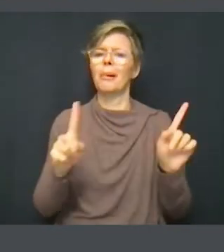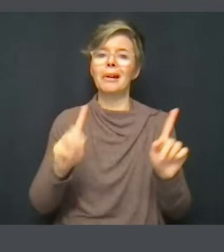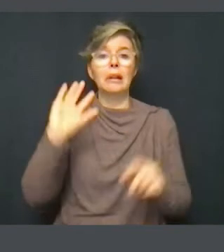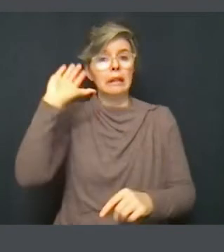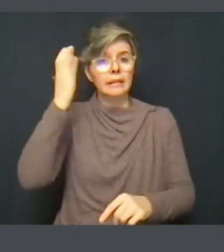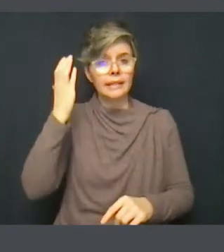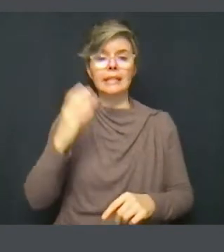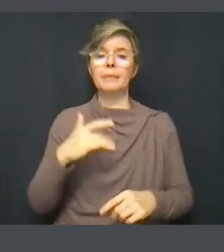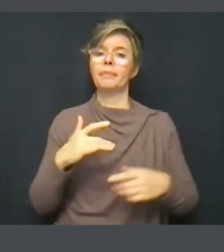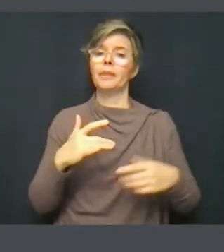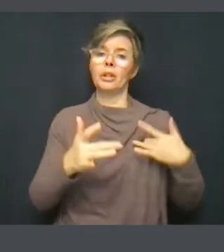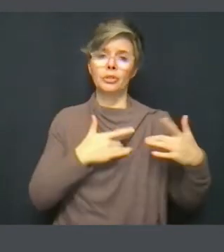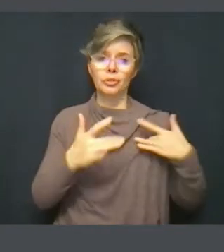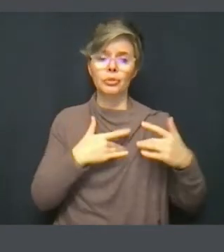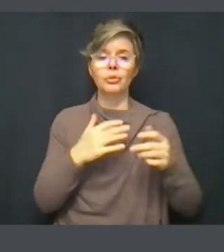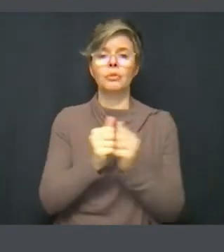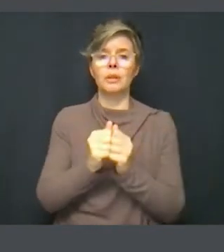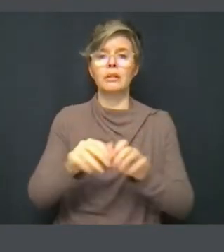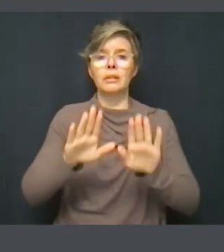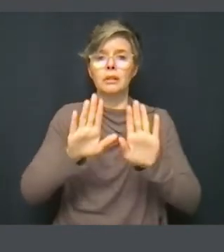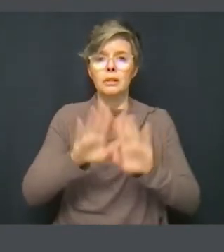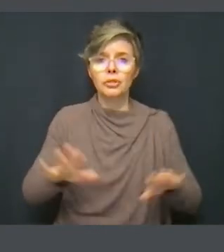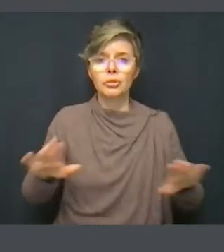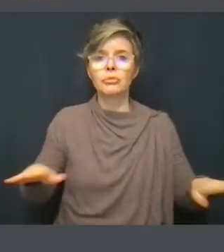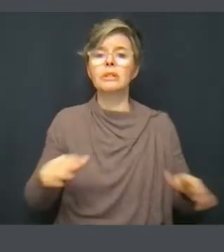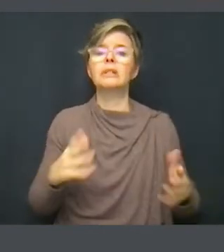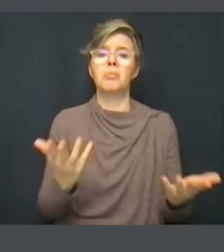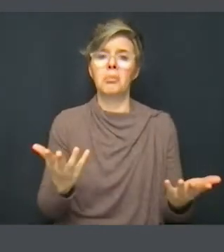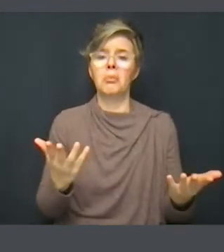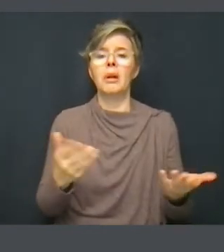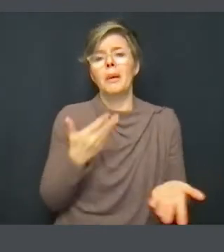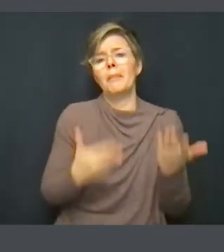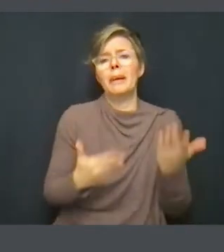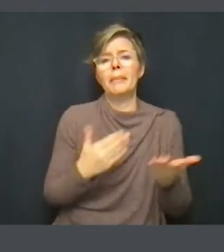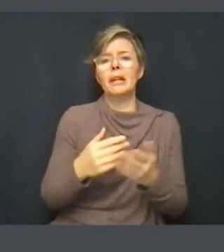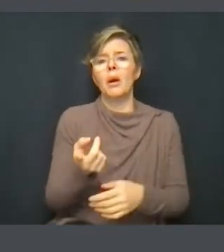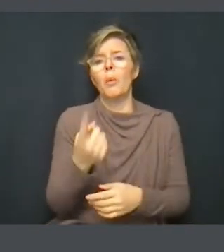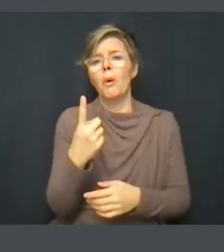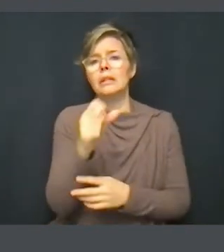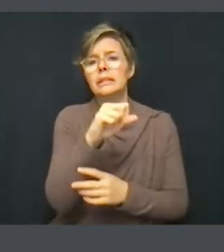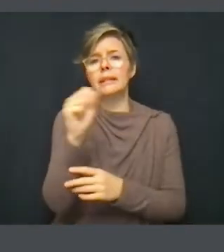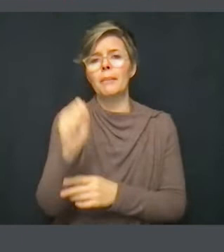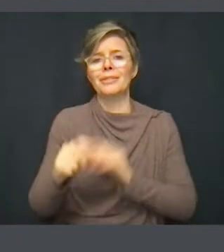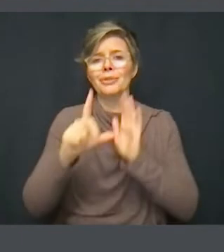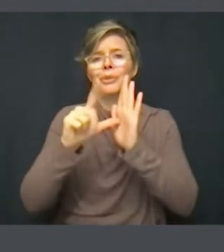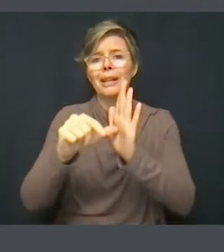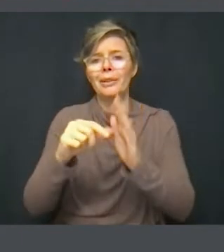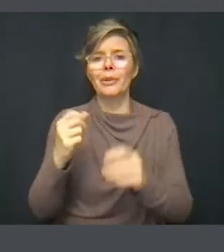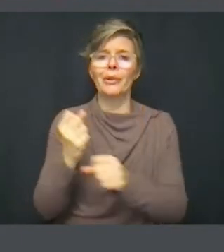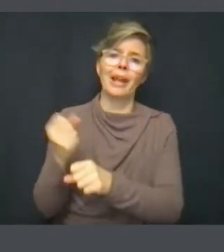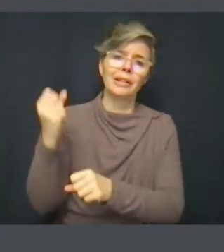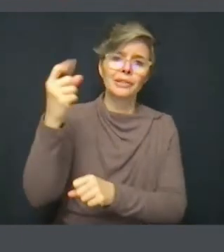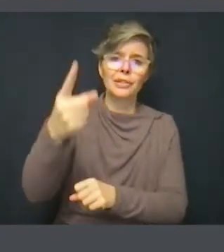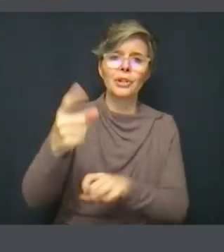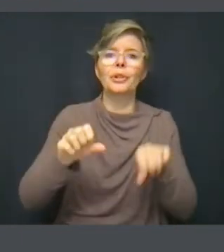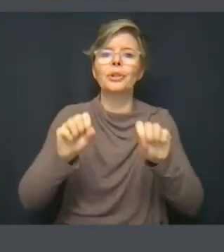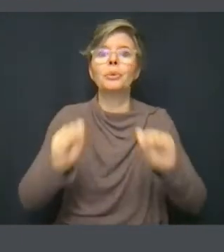kid you might potentially want to screen, let's say like a semester later or a year later, make sure that they're still passing, right?